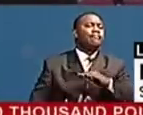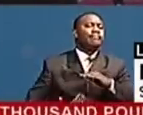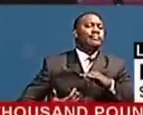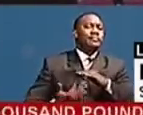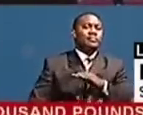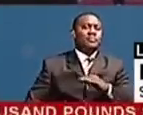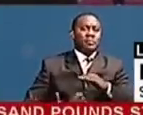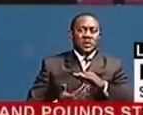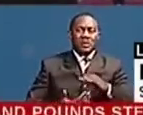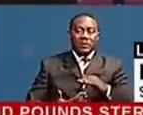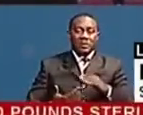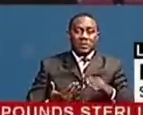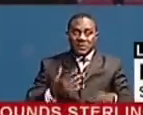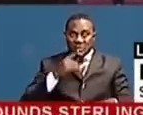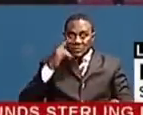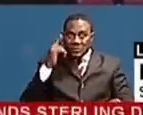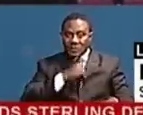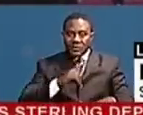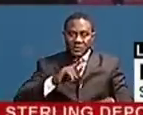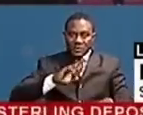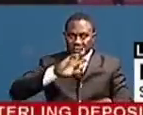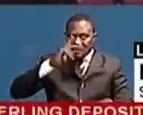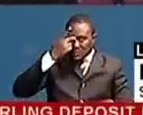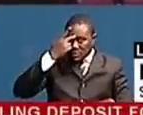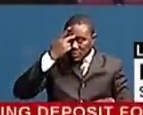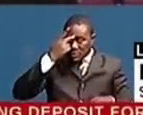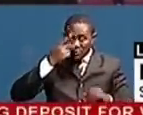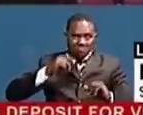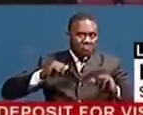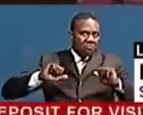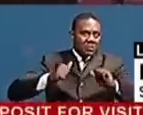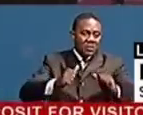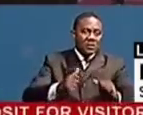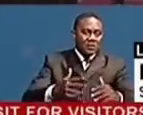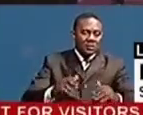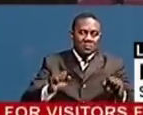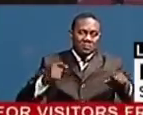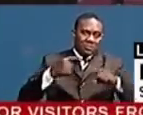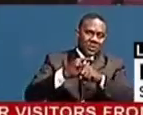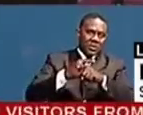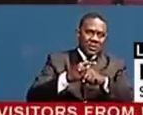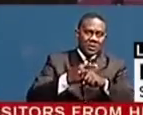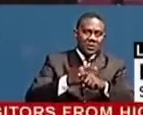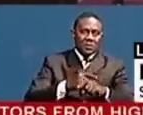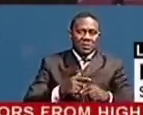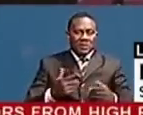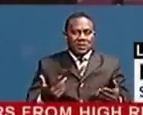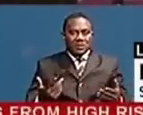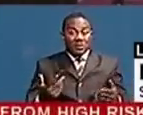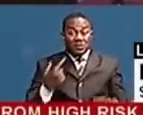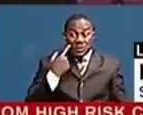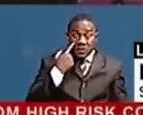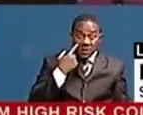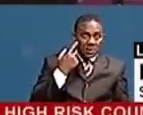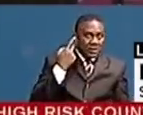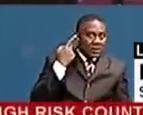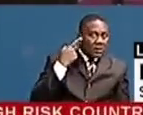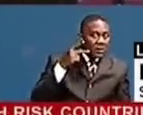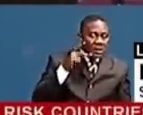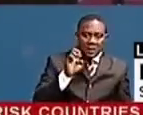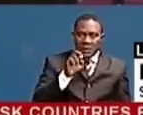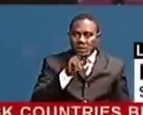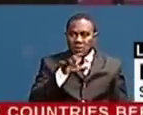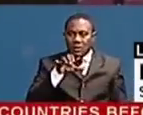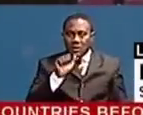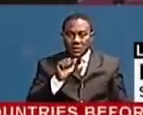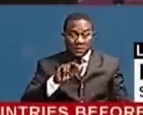false political propaganda is a recipe for chaos and conflict in this country. We have seen the Kenyan precedent in this context, and